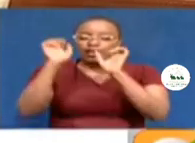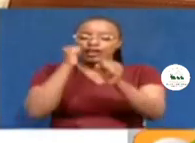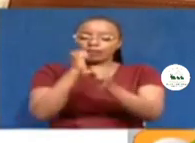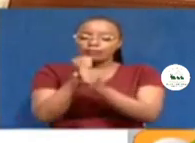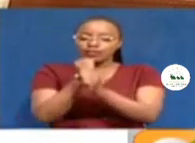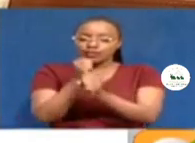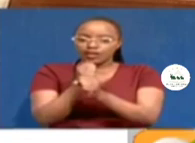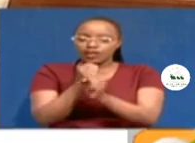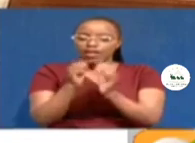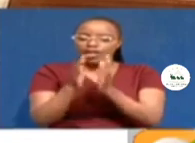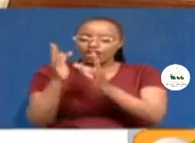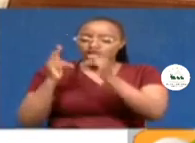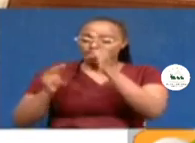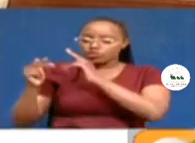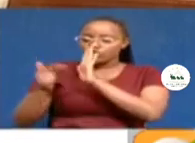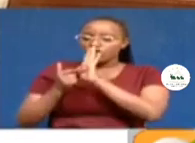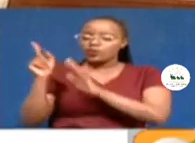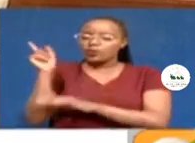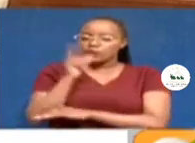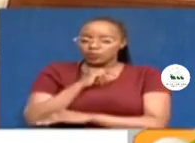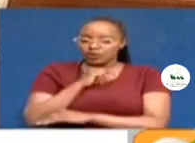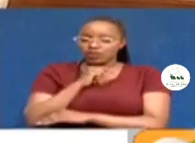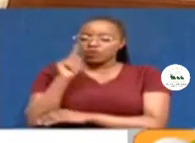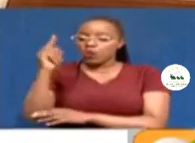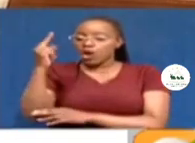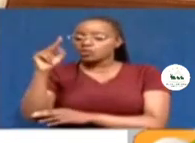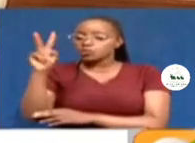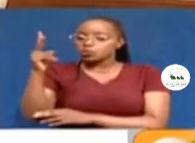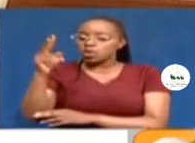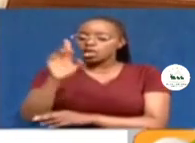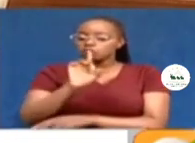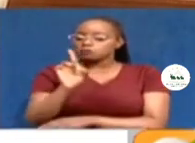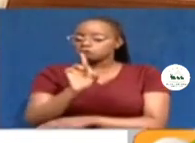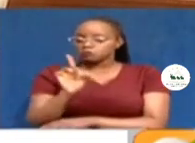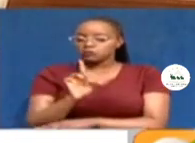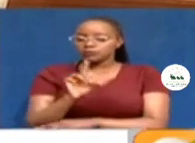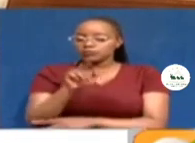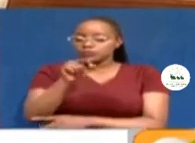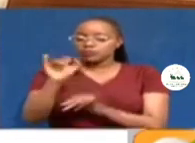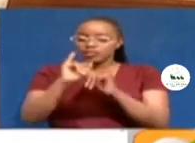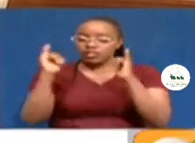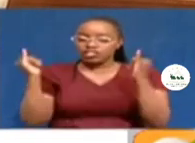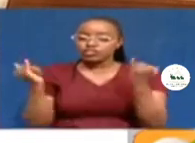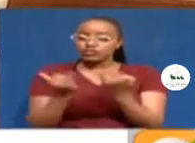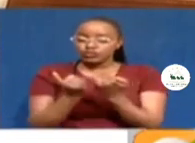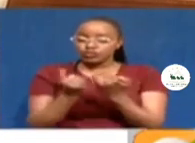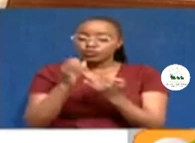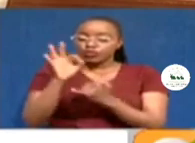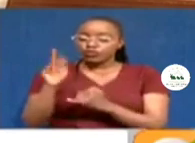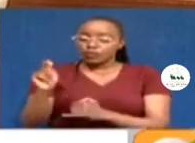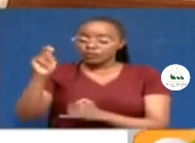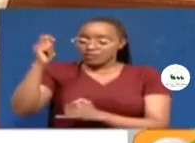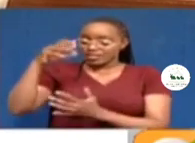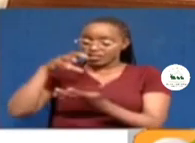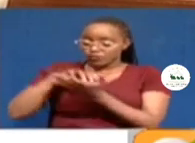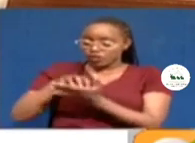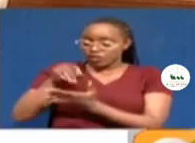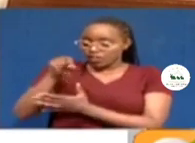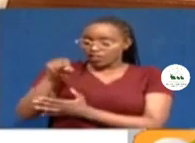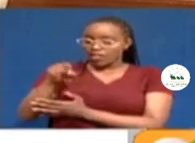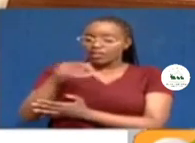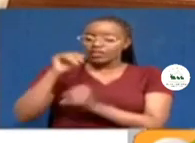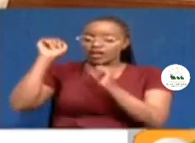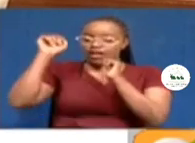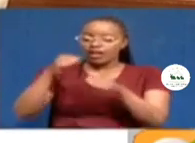done. And history has demonstrated not once, not twice, that the institution of the presidency can